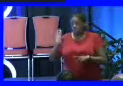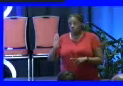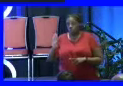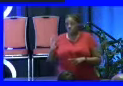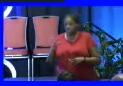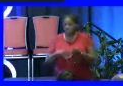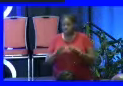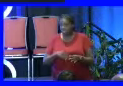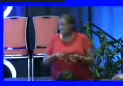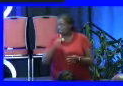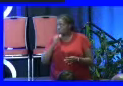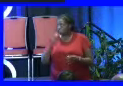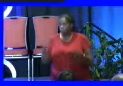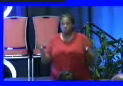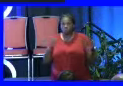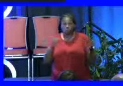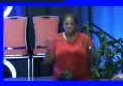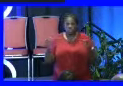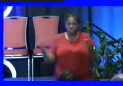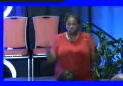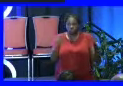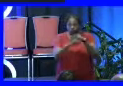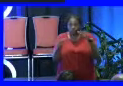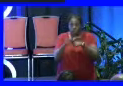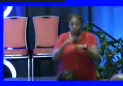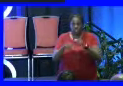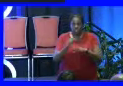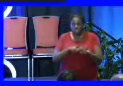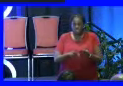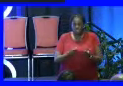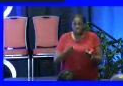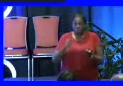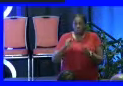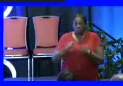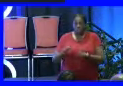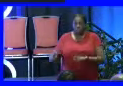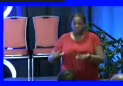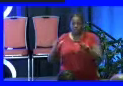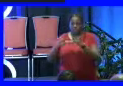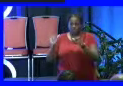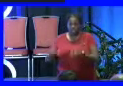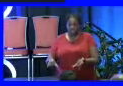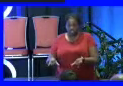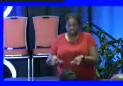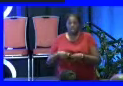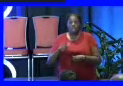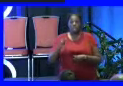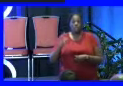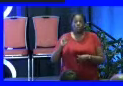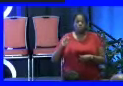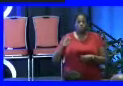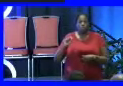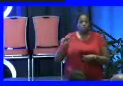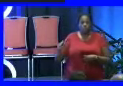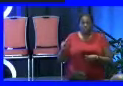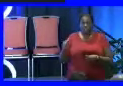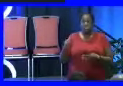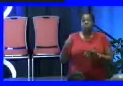instead. They don't talk to each other. So when Boston pulls up their information, they see that, Laura has been homeless for